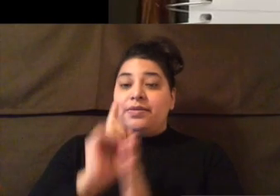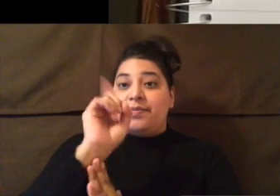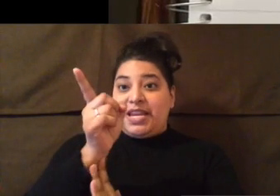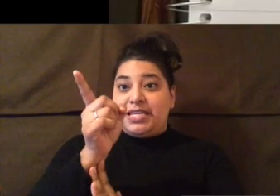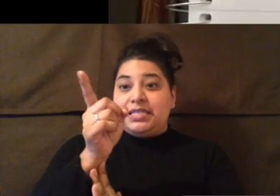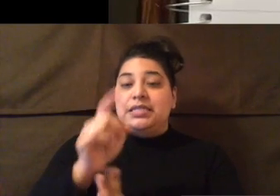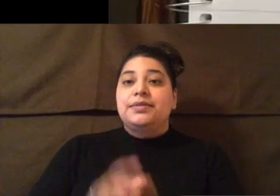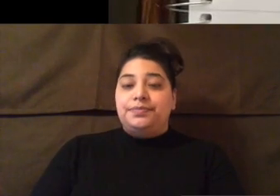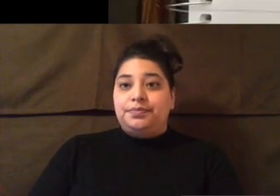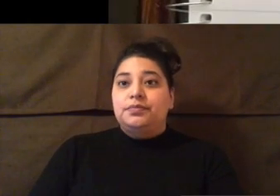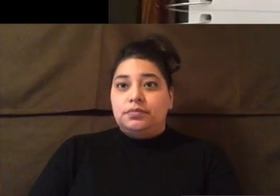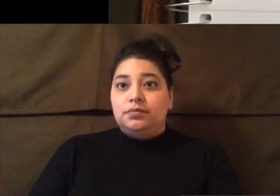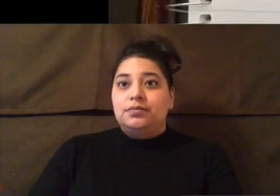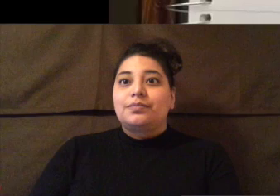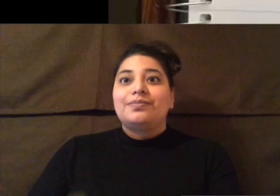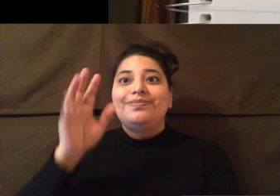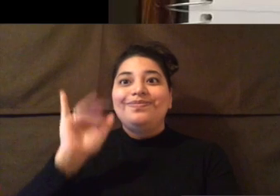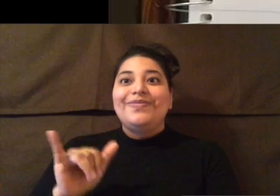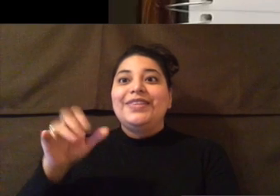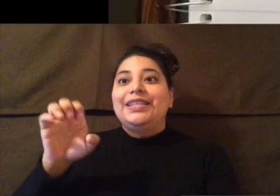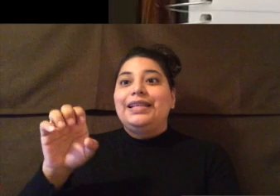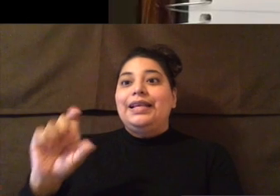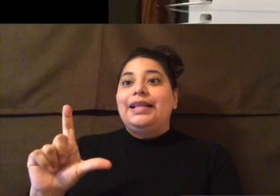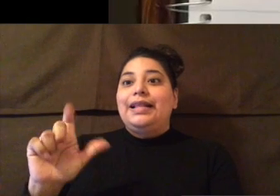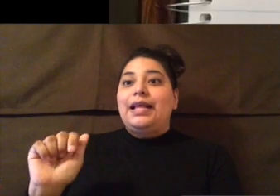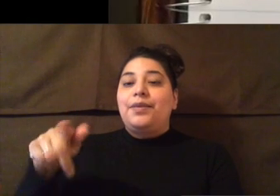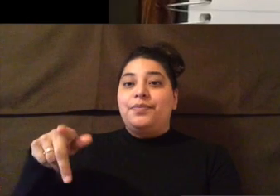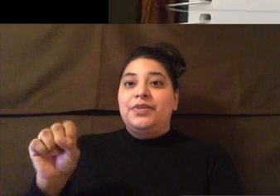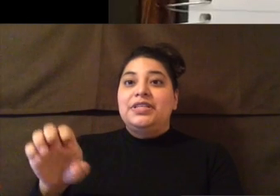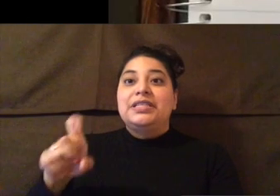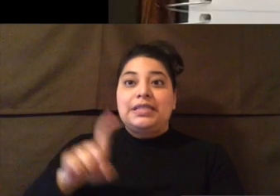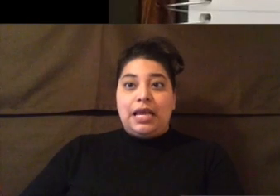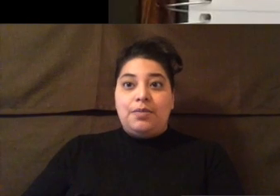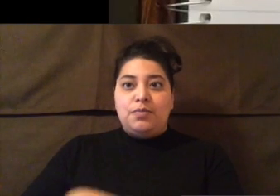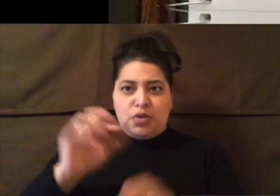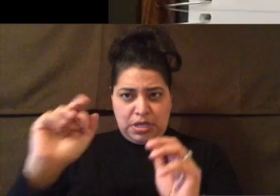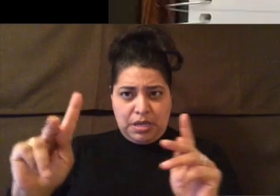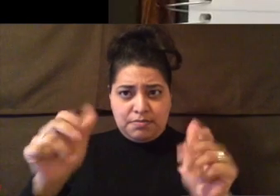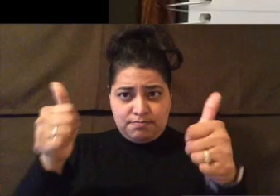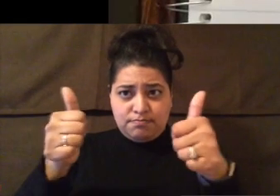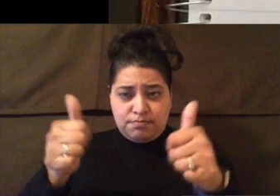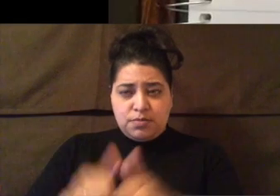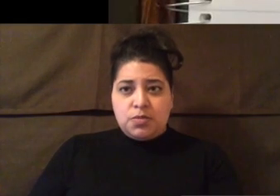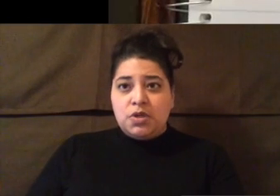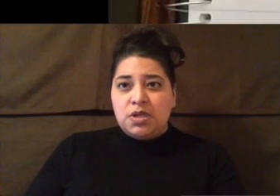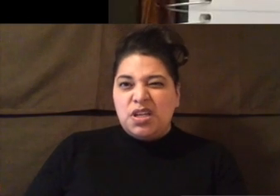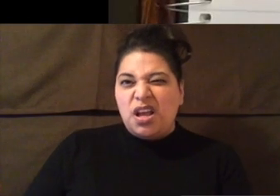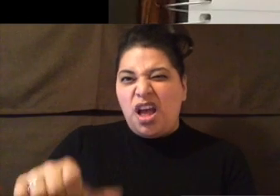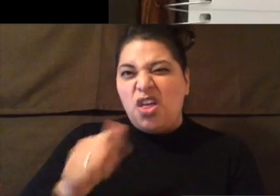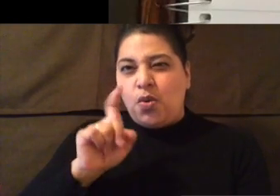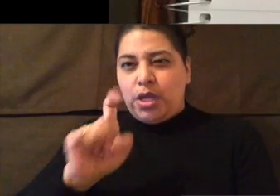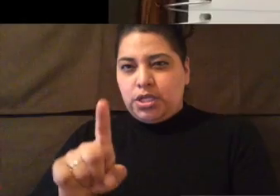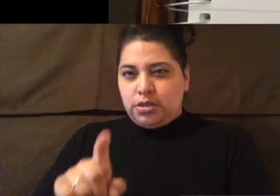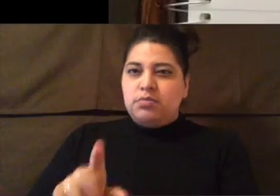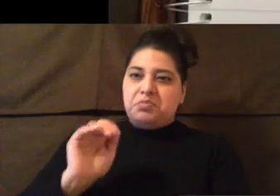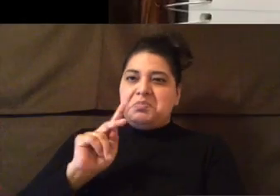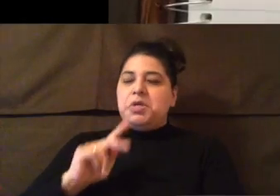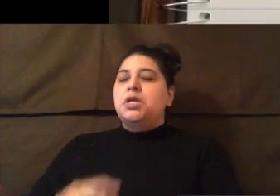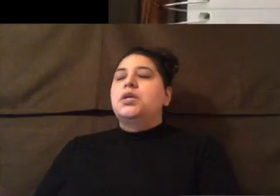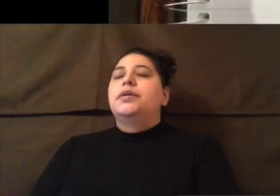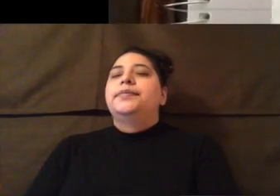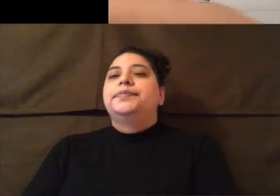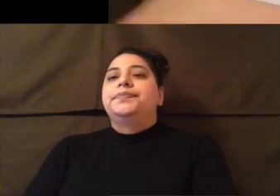and 18 minutes. That's your elapsed time. Okay, let's look at another